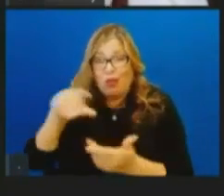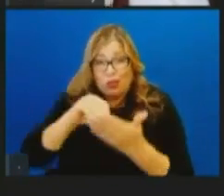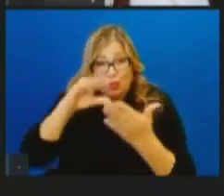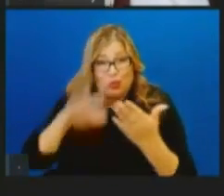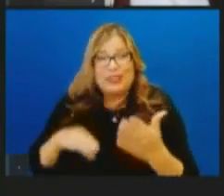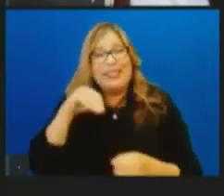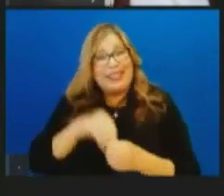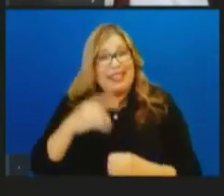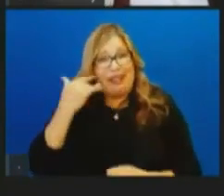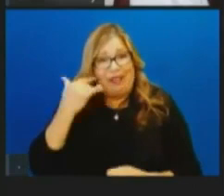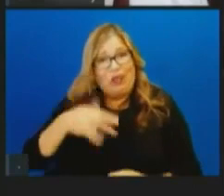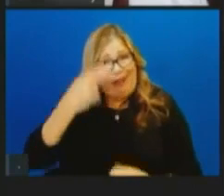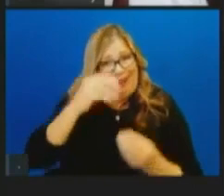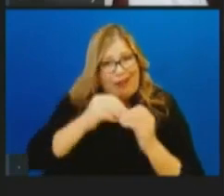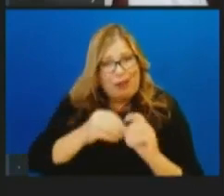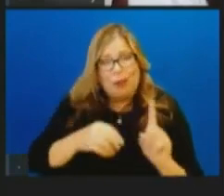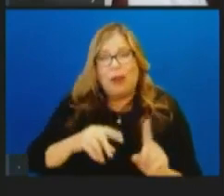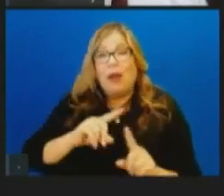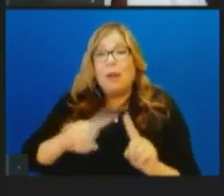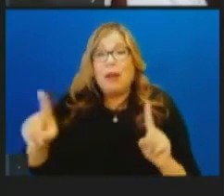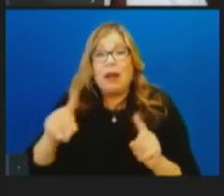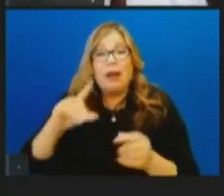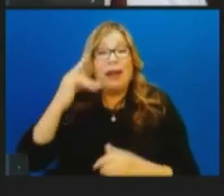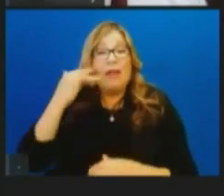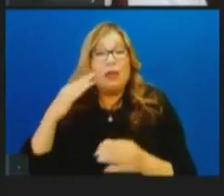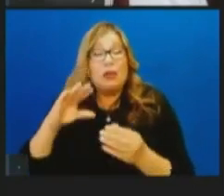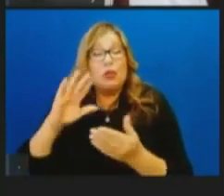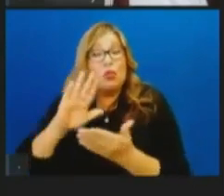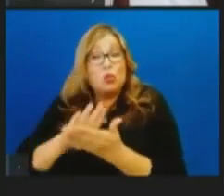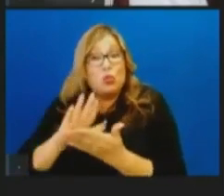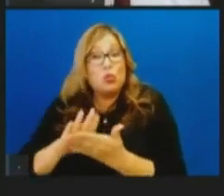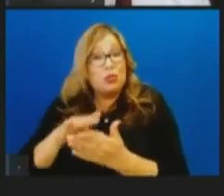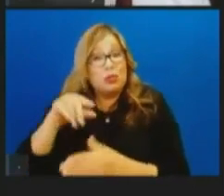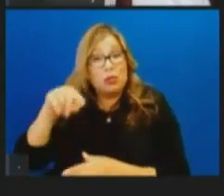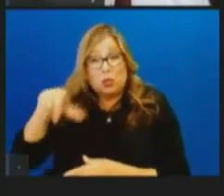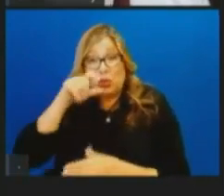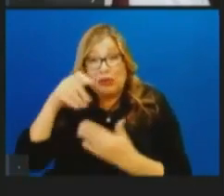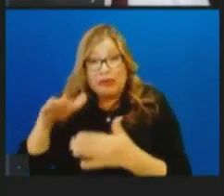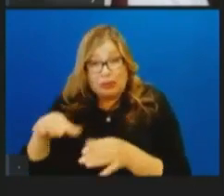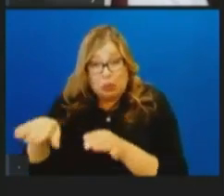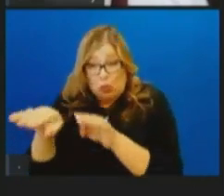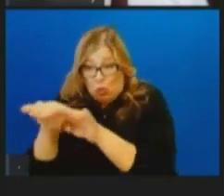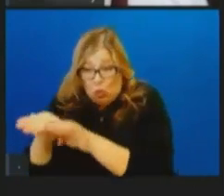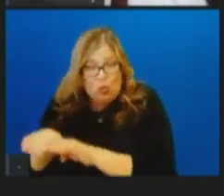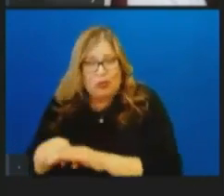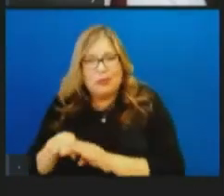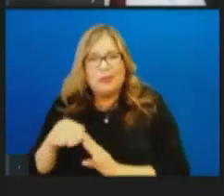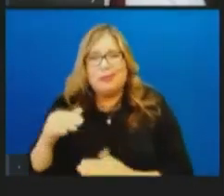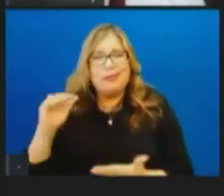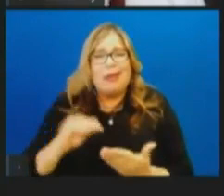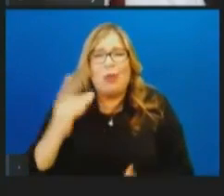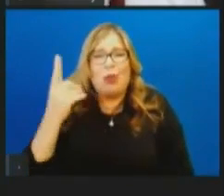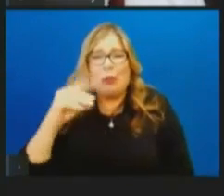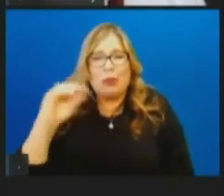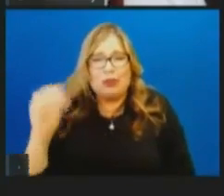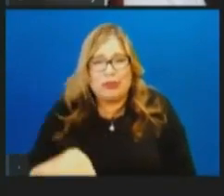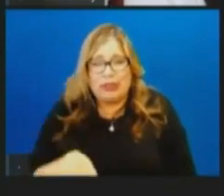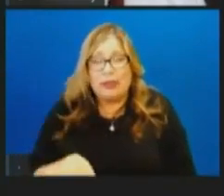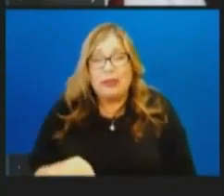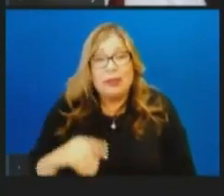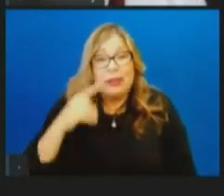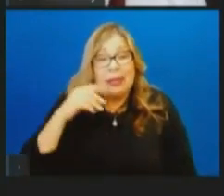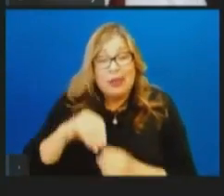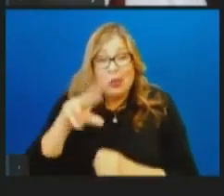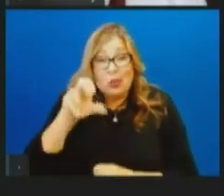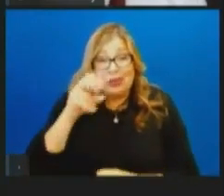see that throughout the nation, that there are pockets where many, many schools have closed. And